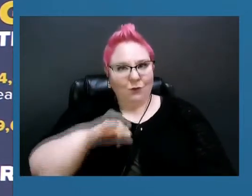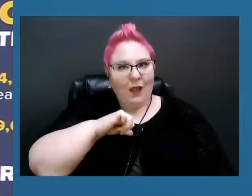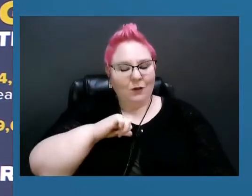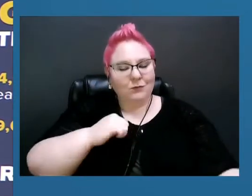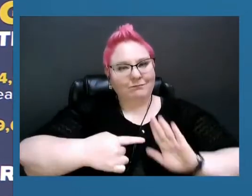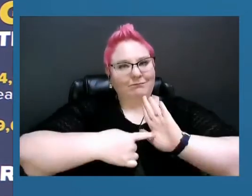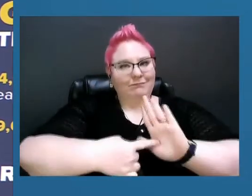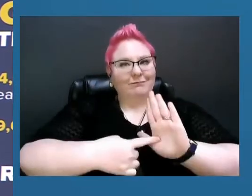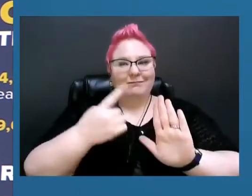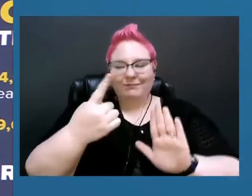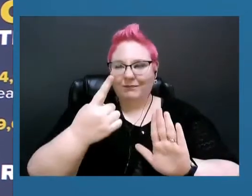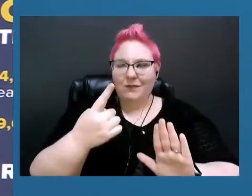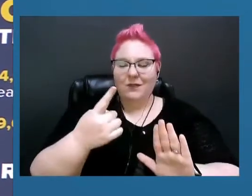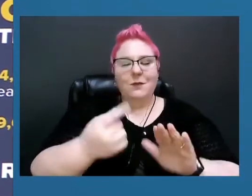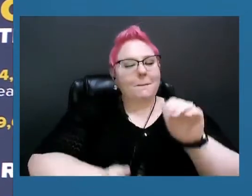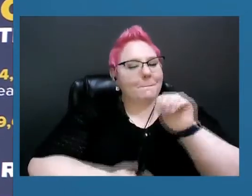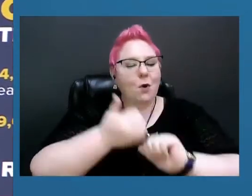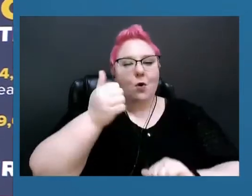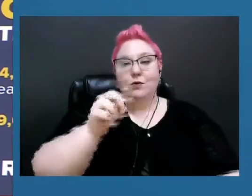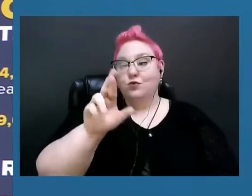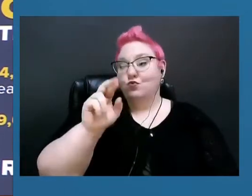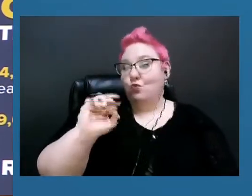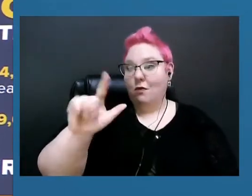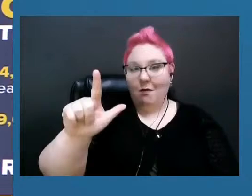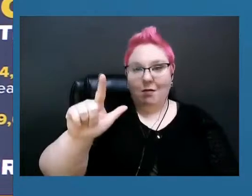the most rural